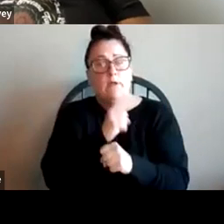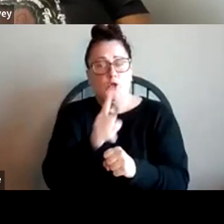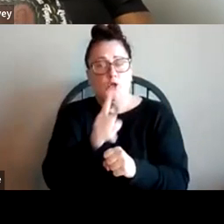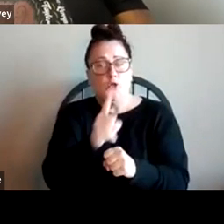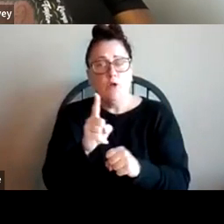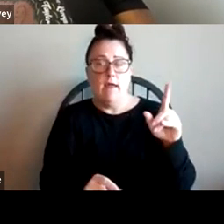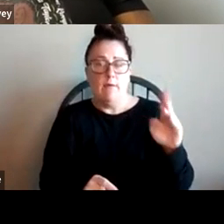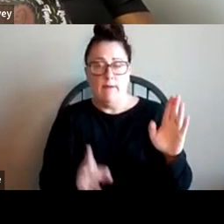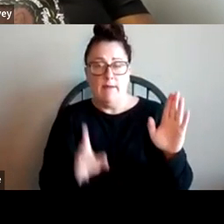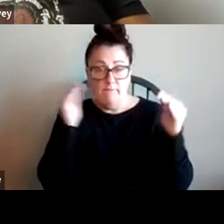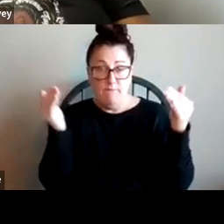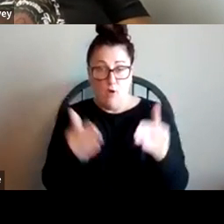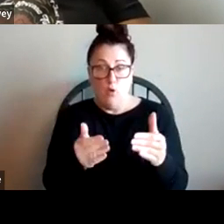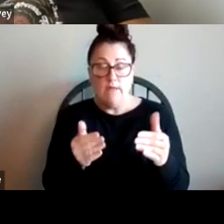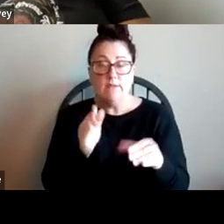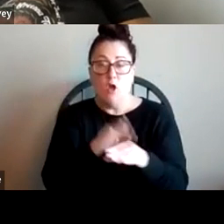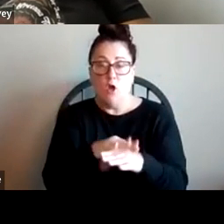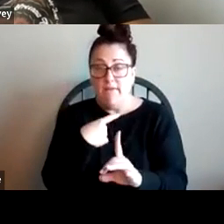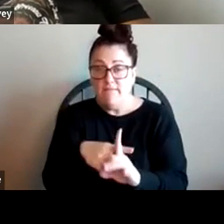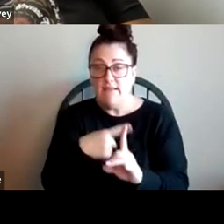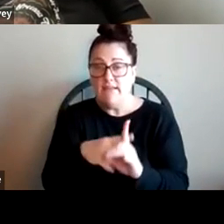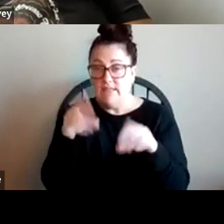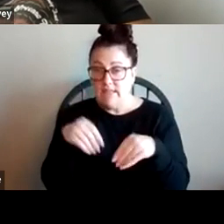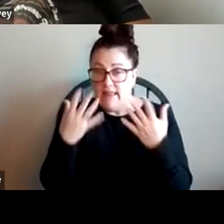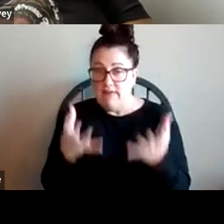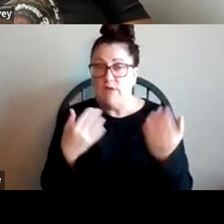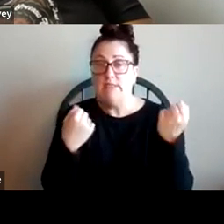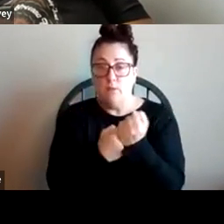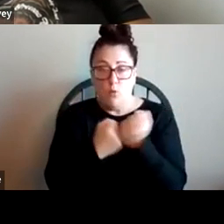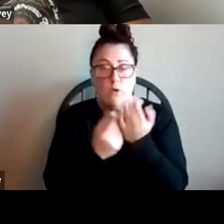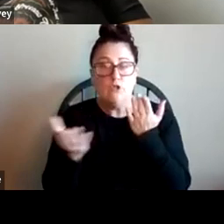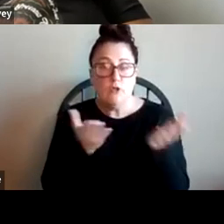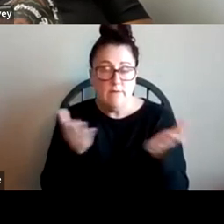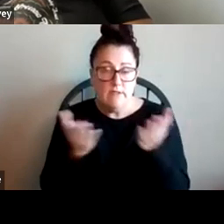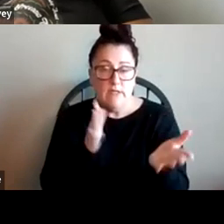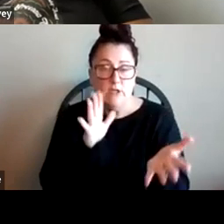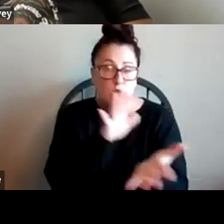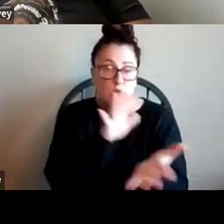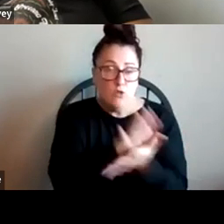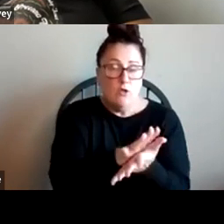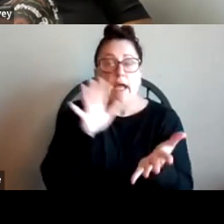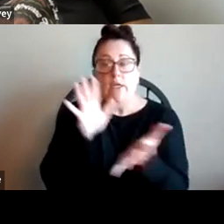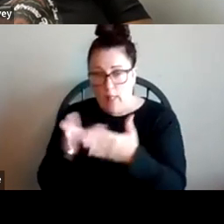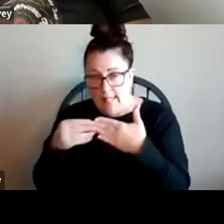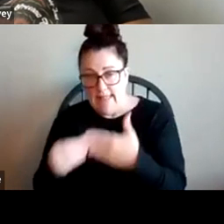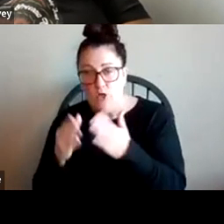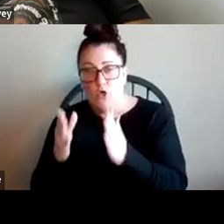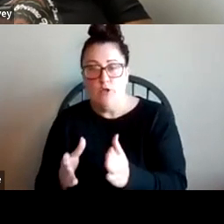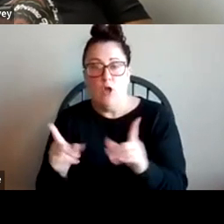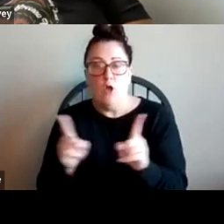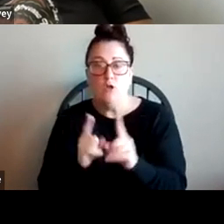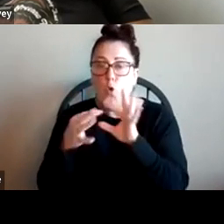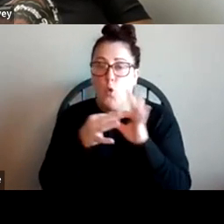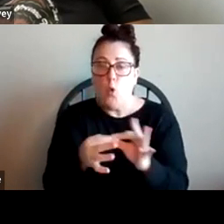is sharply focused on effective delivery of support and services to schools and school leaders, as well as